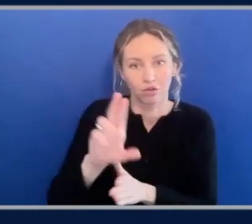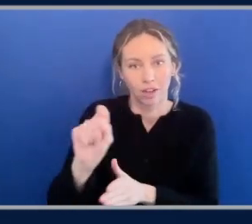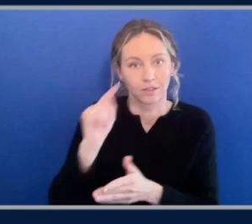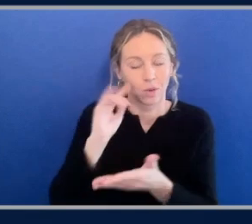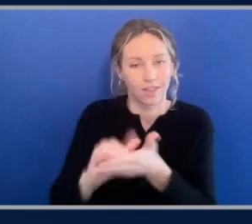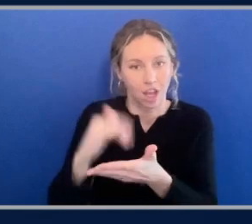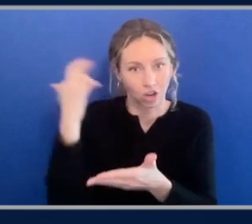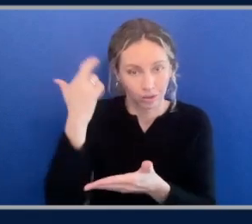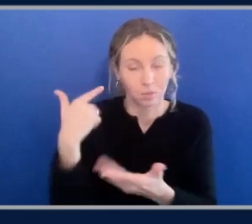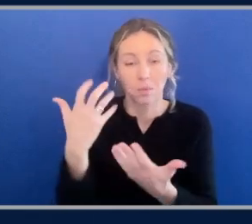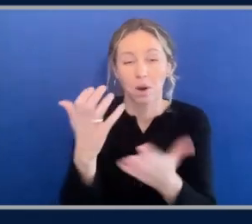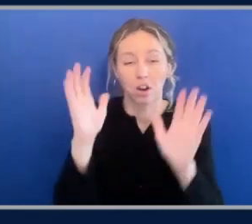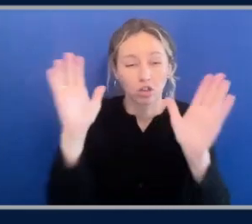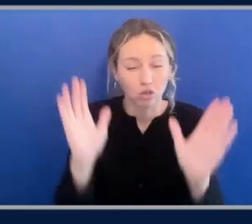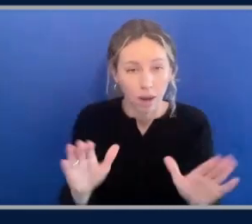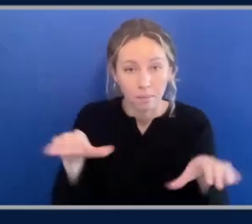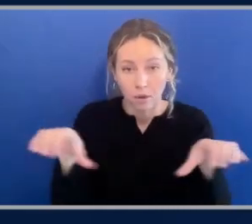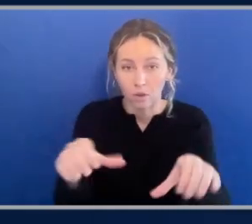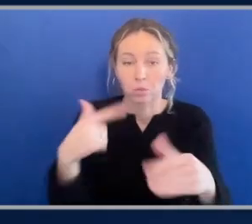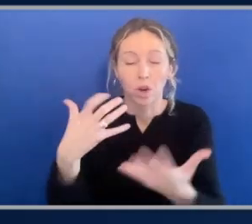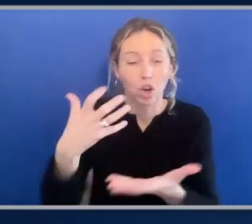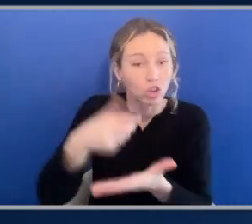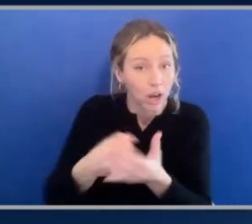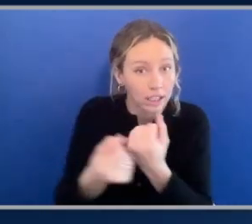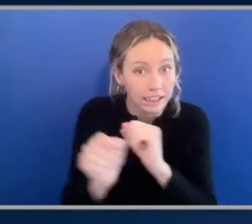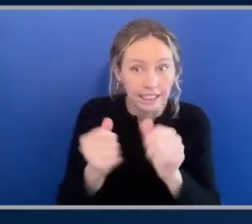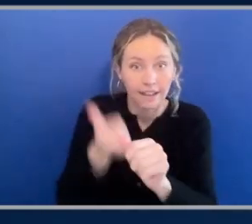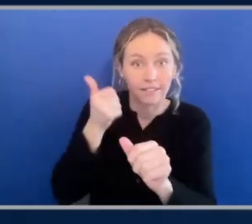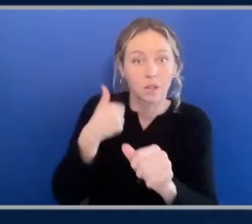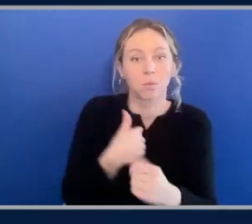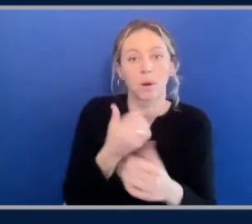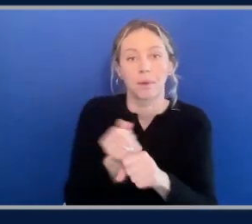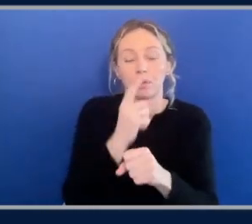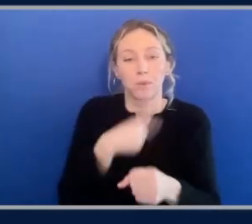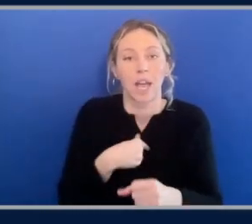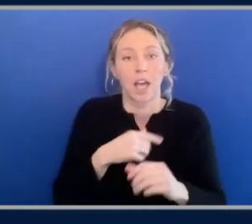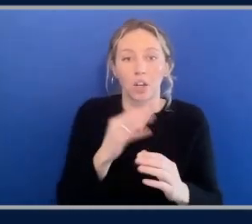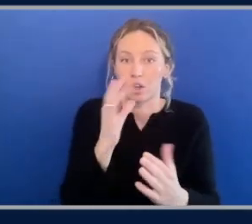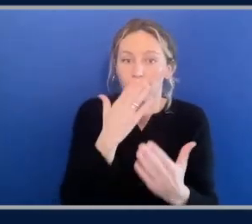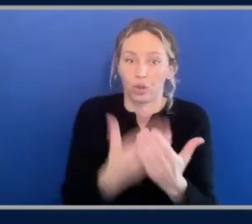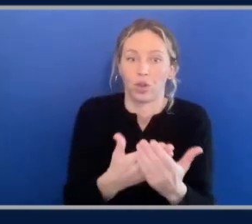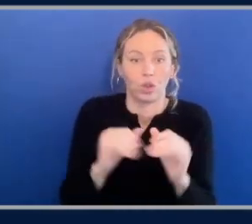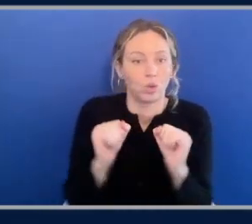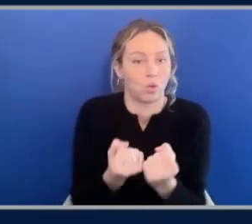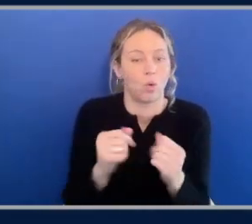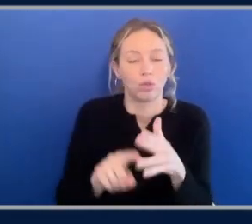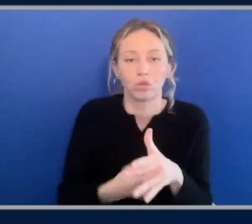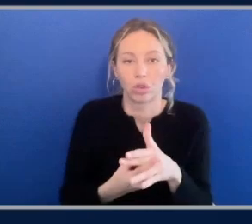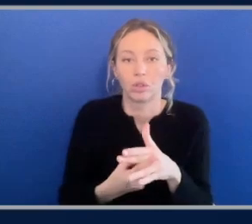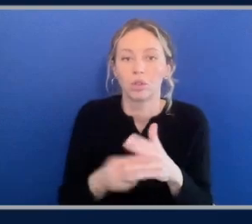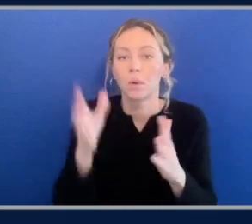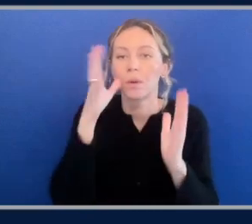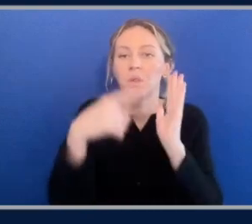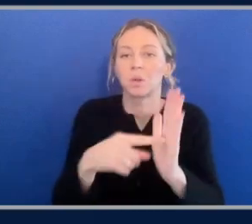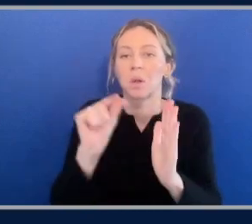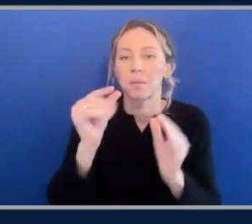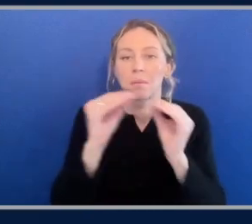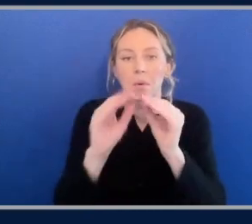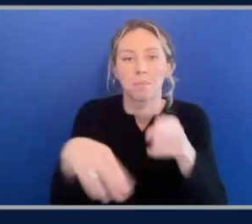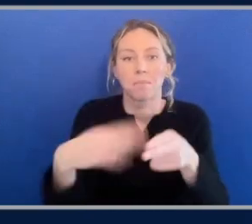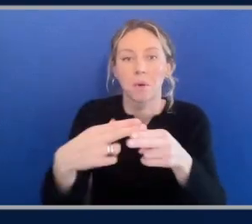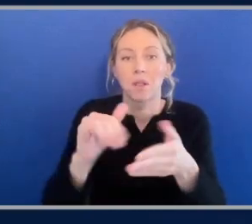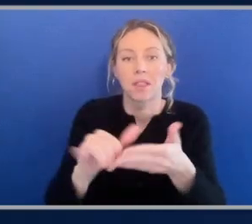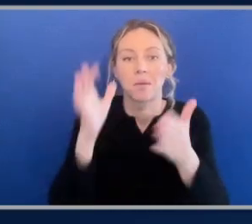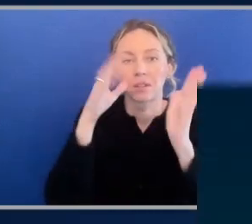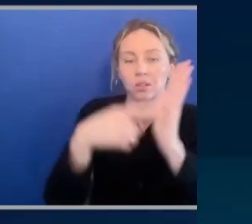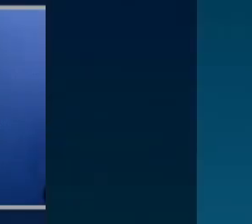performance, we wanted the crash safety, and we wanted to make sure we had really low cold starts. So if we could get the screen pulled up, I can show you a little bit about it. Let's see what AJ has to